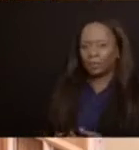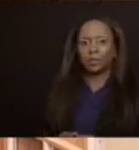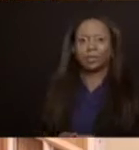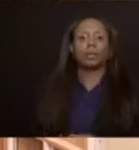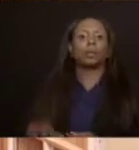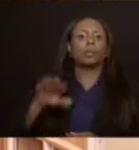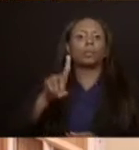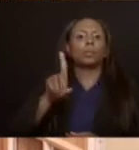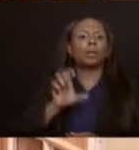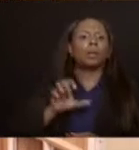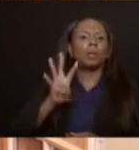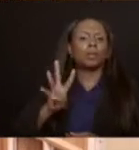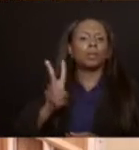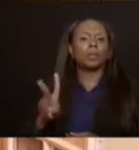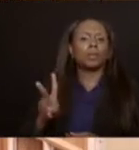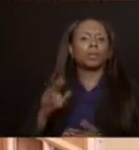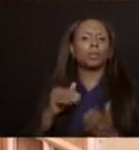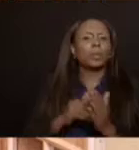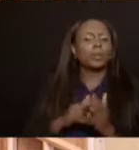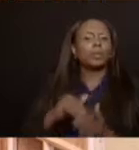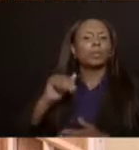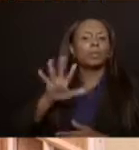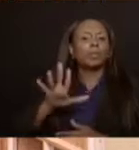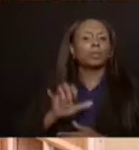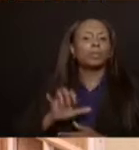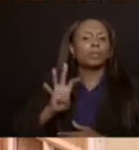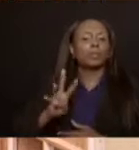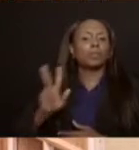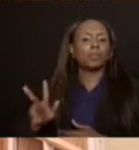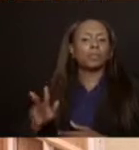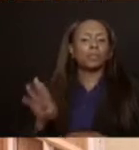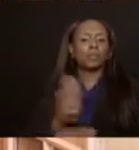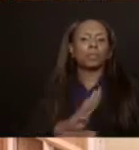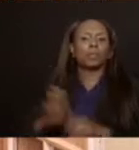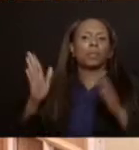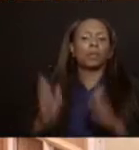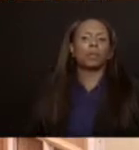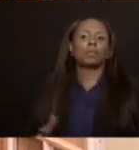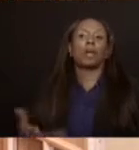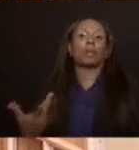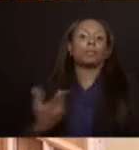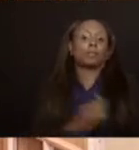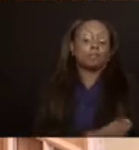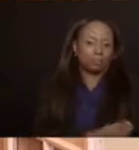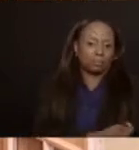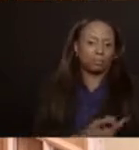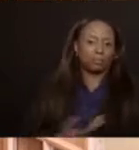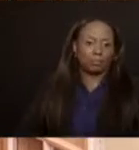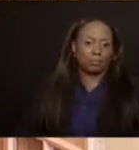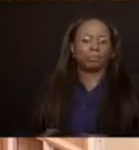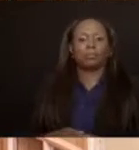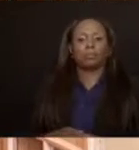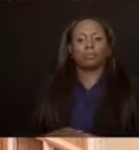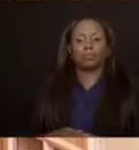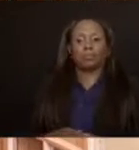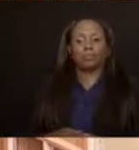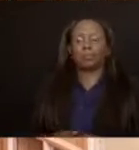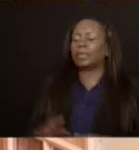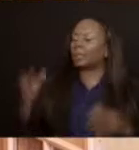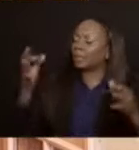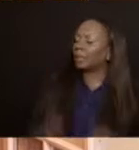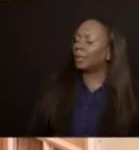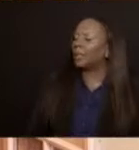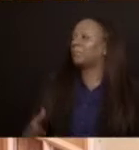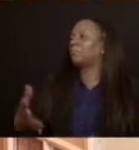142,000 Barbadians, 543 Barbadians have spoken with their feet, and they've spoken with their arms, and they've said,